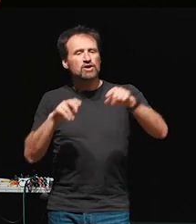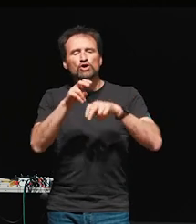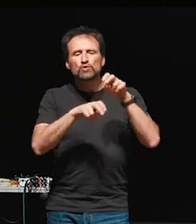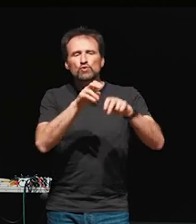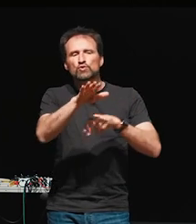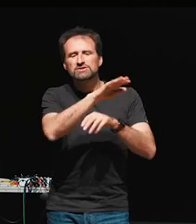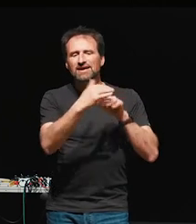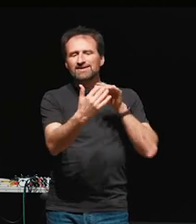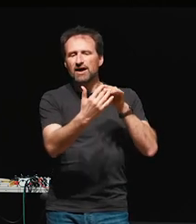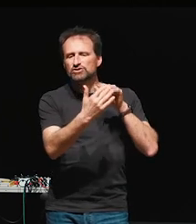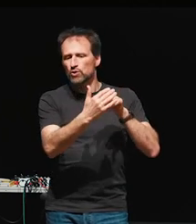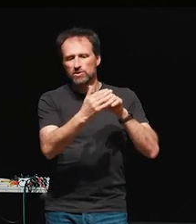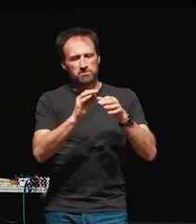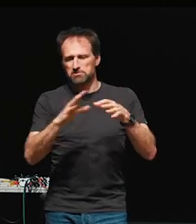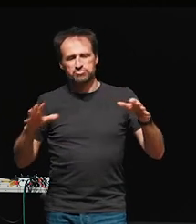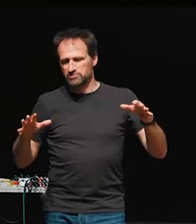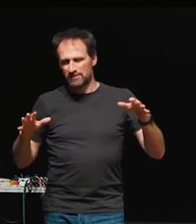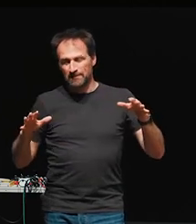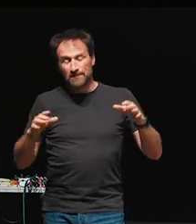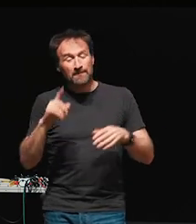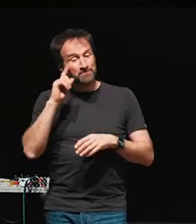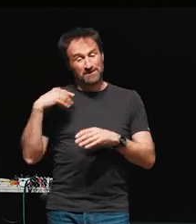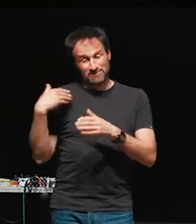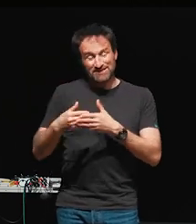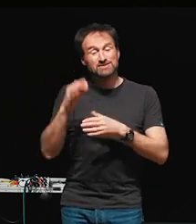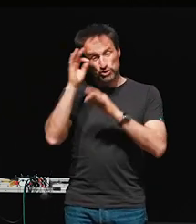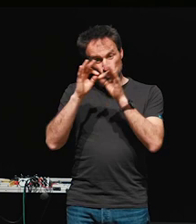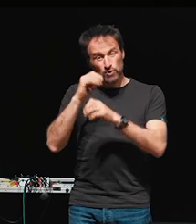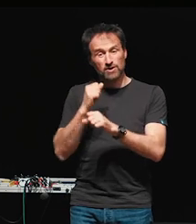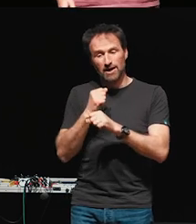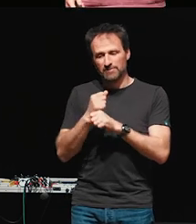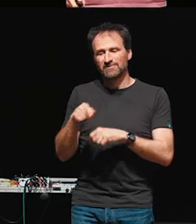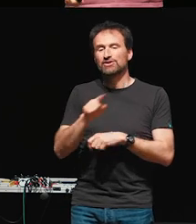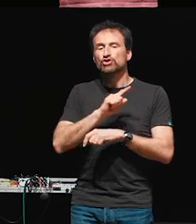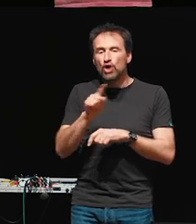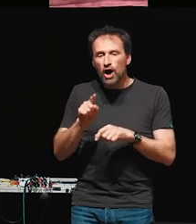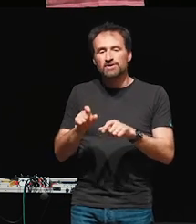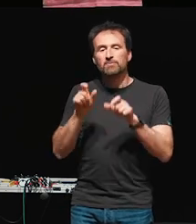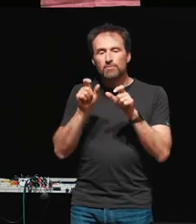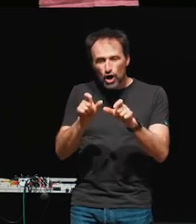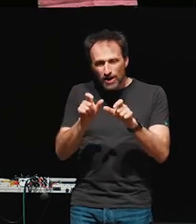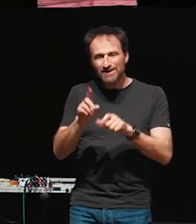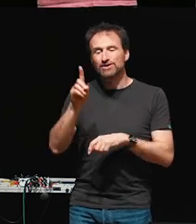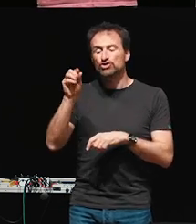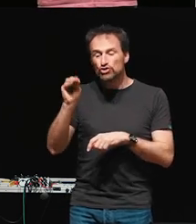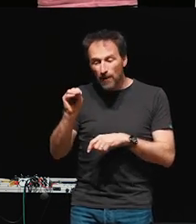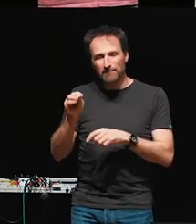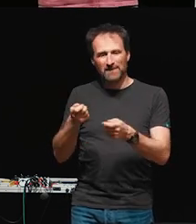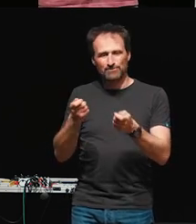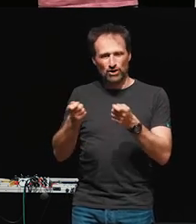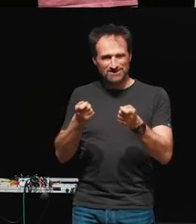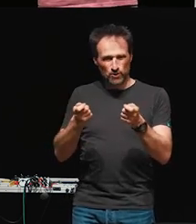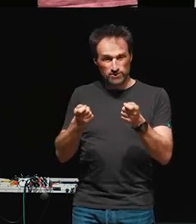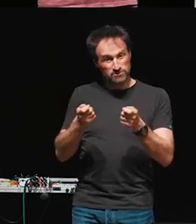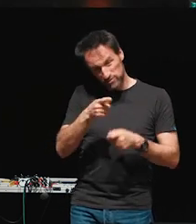further than that. Some folks over at Google have been working on actually allowing you to do non-blocking DOM manipulations. You can perform